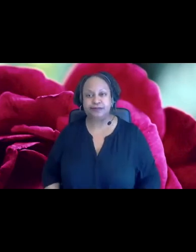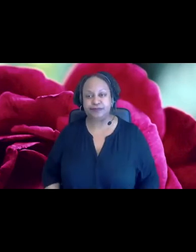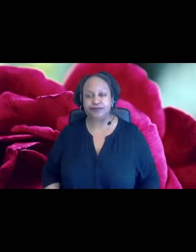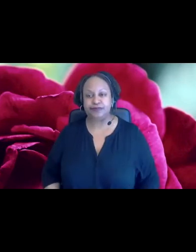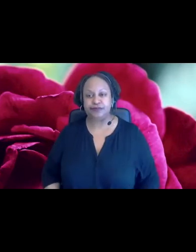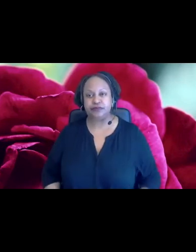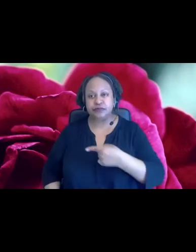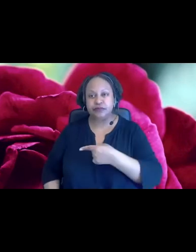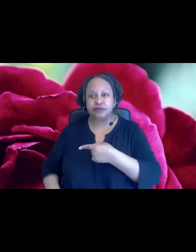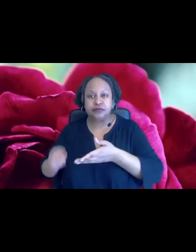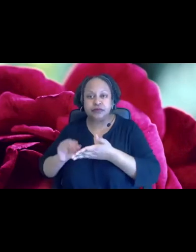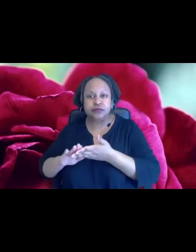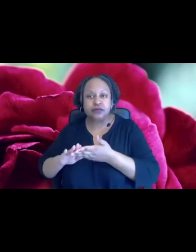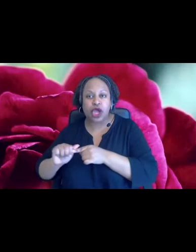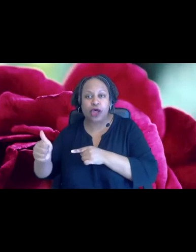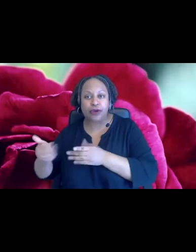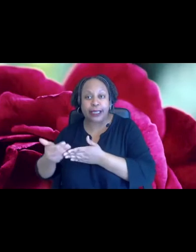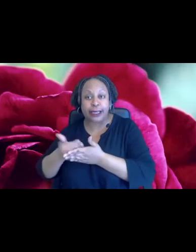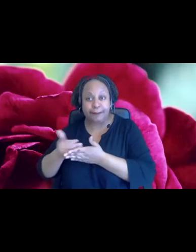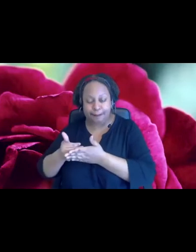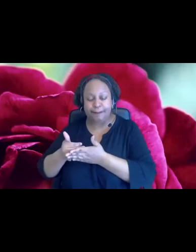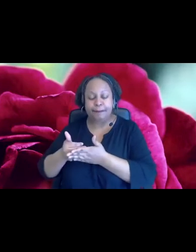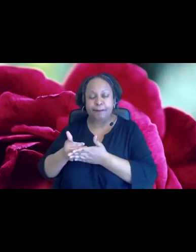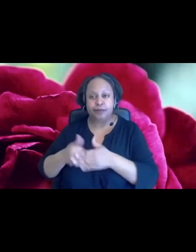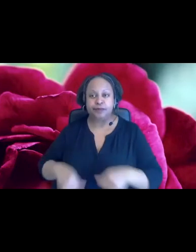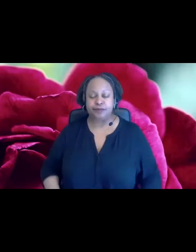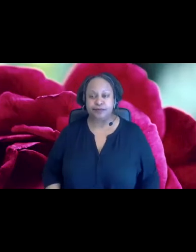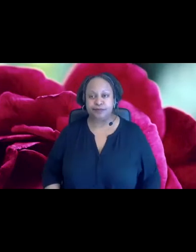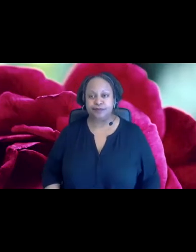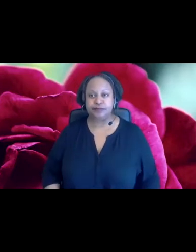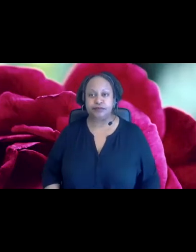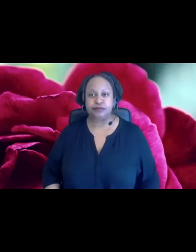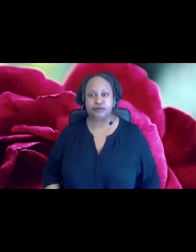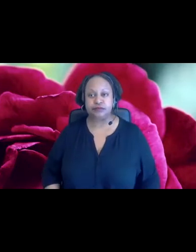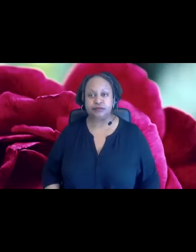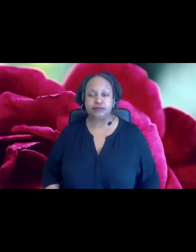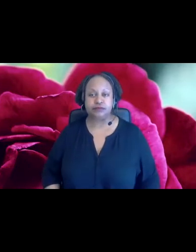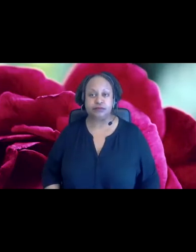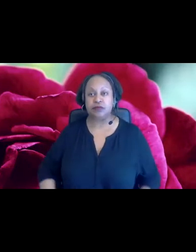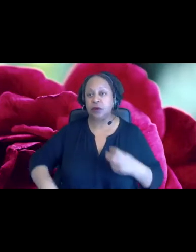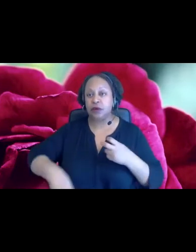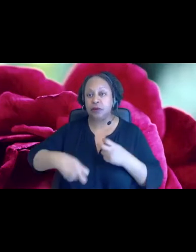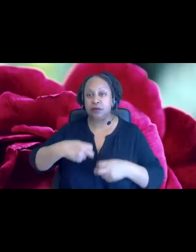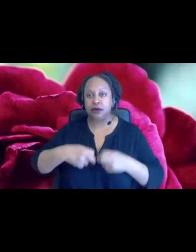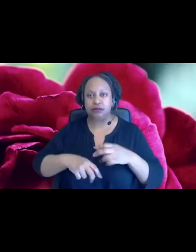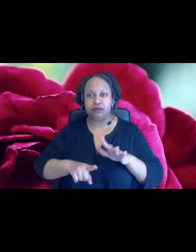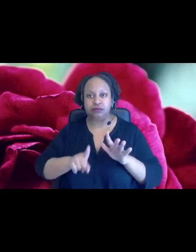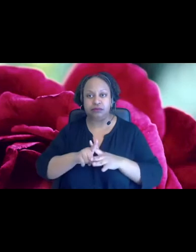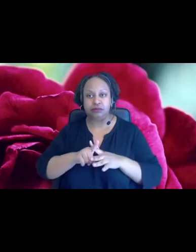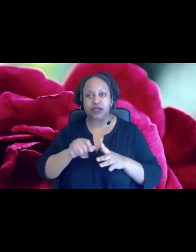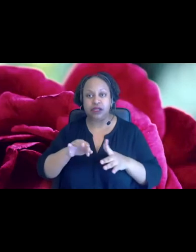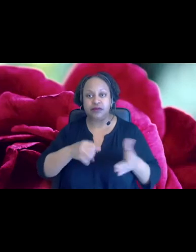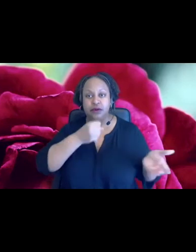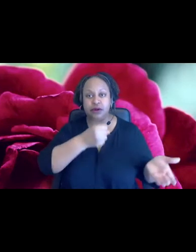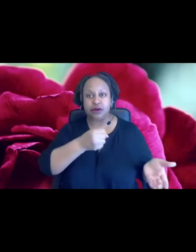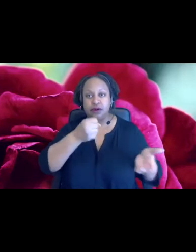other income. The issue that comes up is if you receive these grants, then you are likely to have